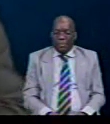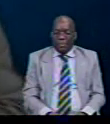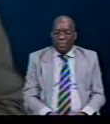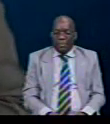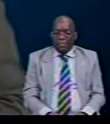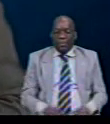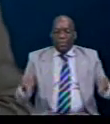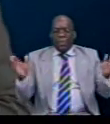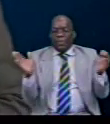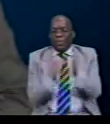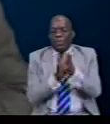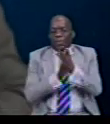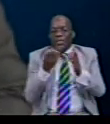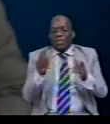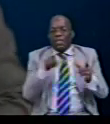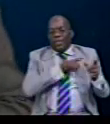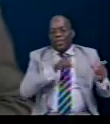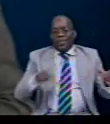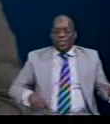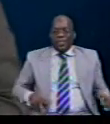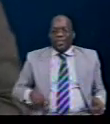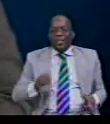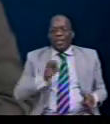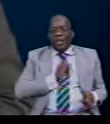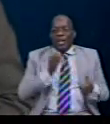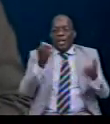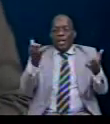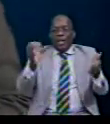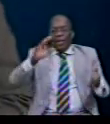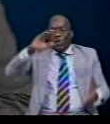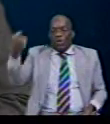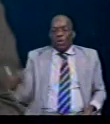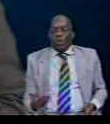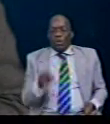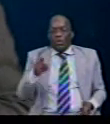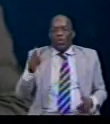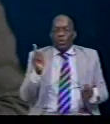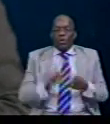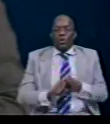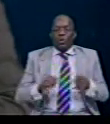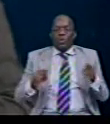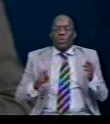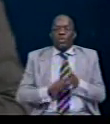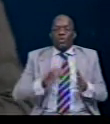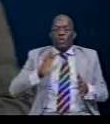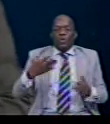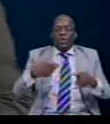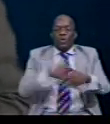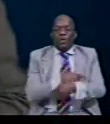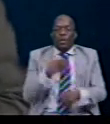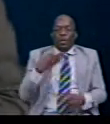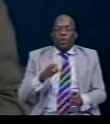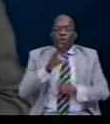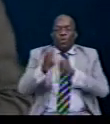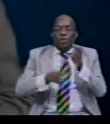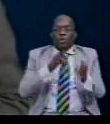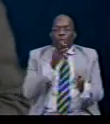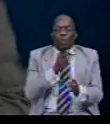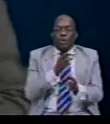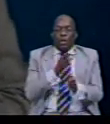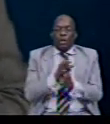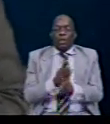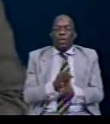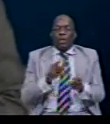Praise the Lord. I welcome you to this fifth day of the Global Crusade with Pastor Dr. W.F.